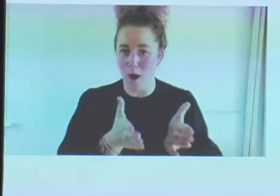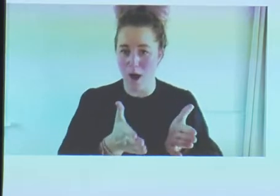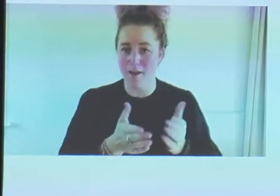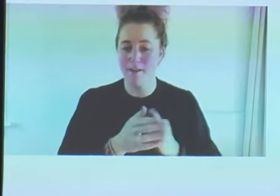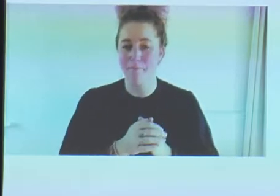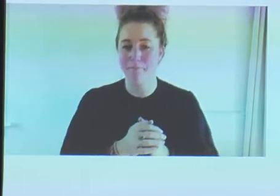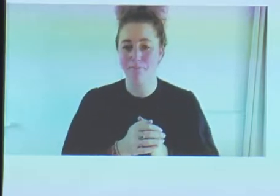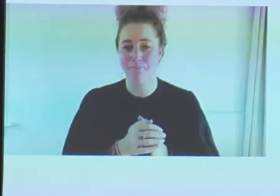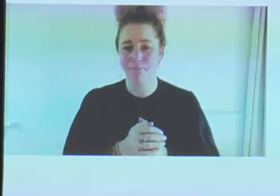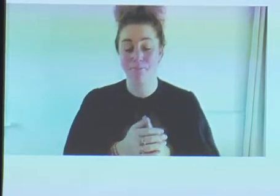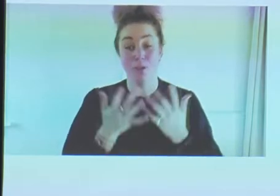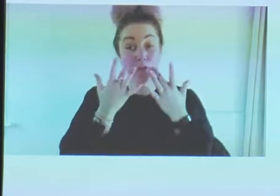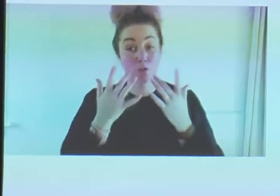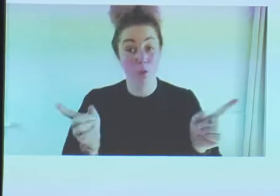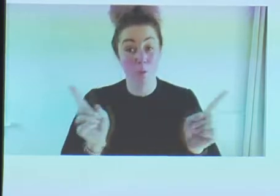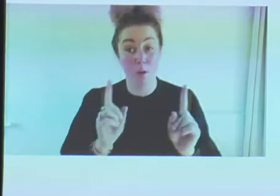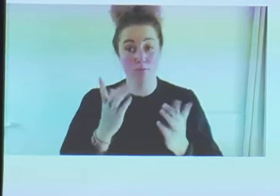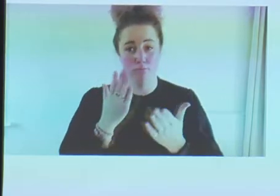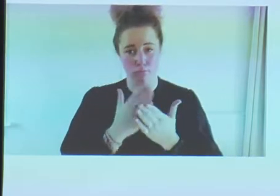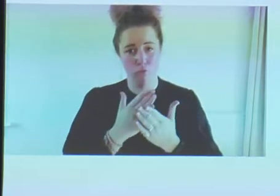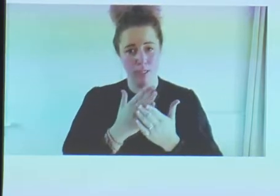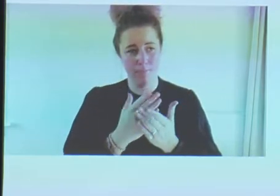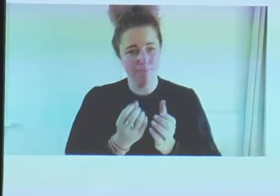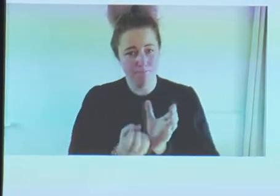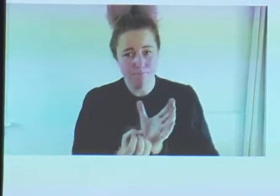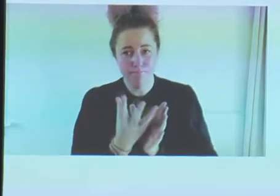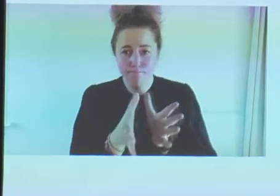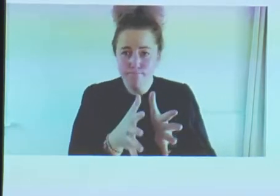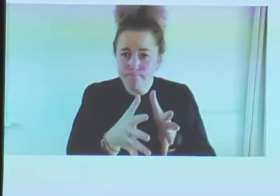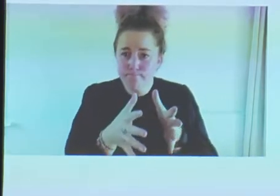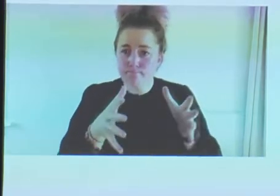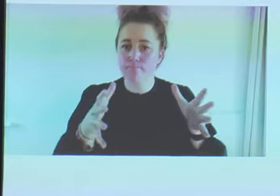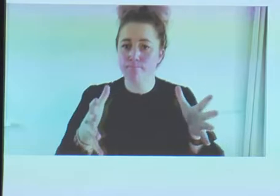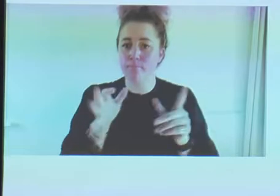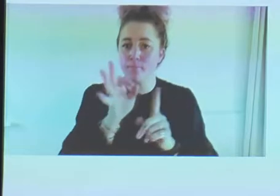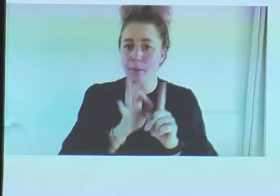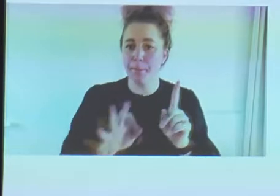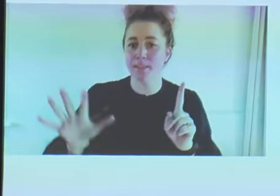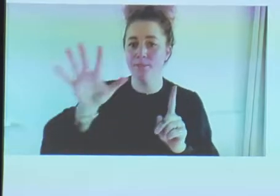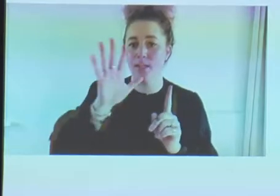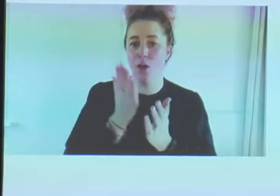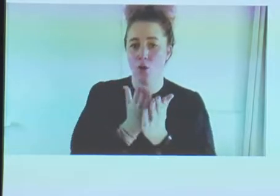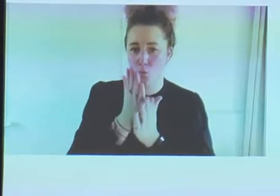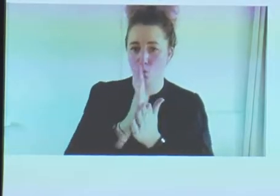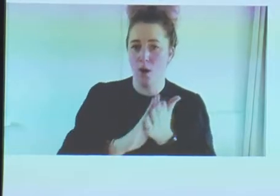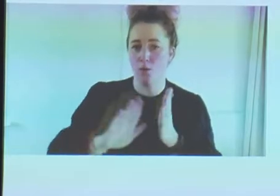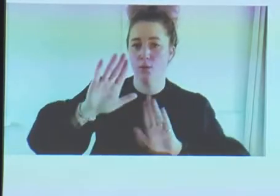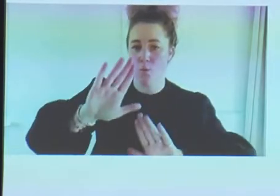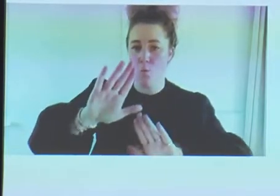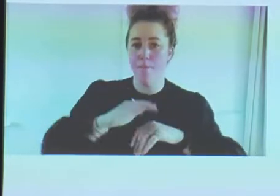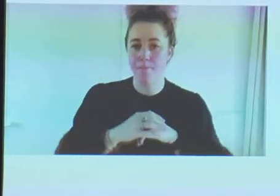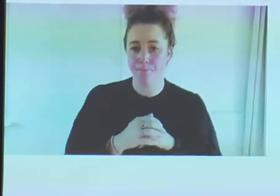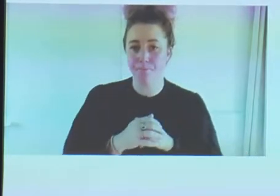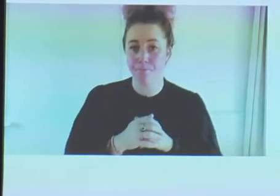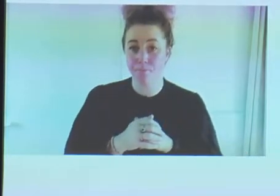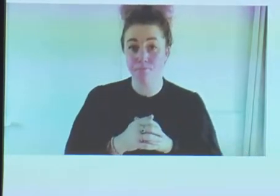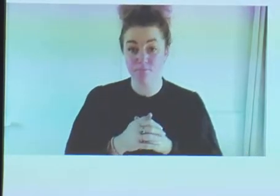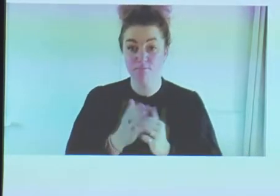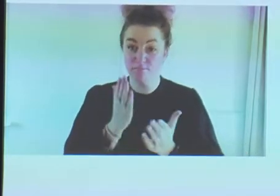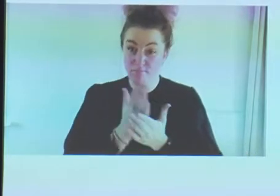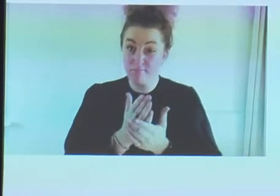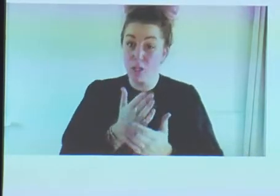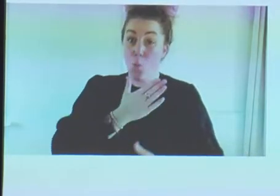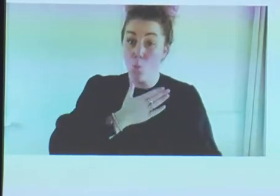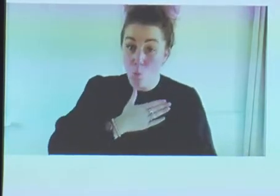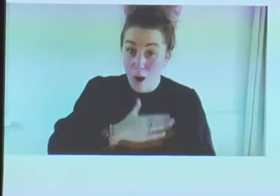it is indicative of a real coming of age for Pacific peoples more generally in aotearoa New Zealand there is a genuine recognition